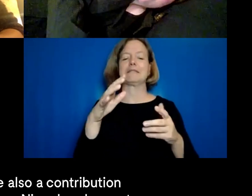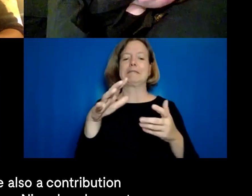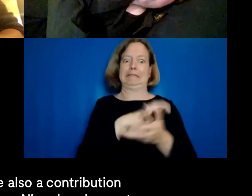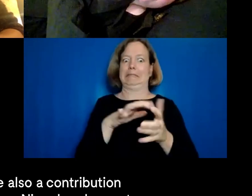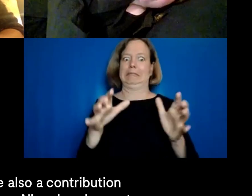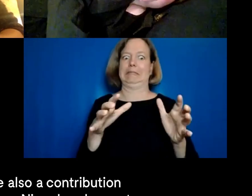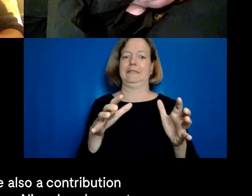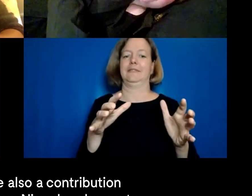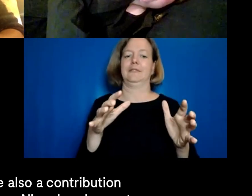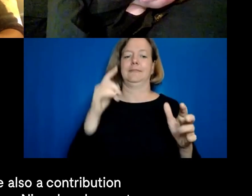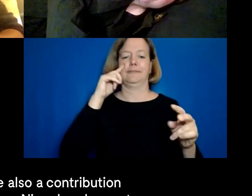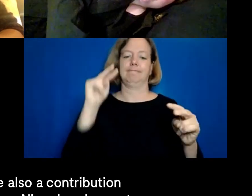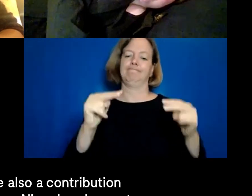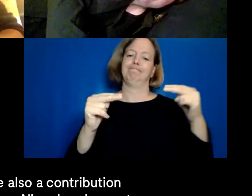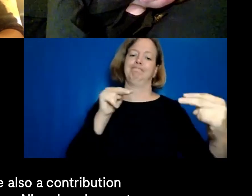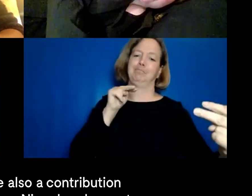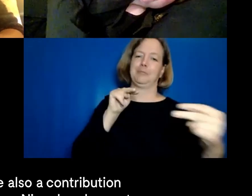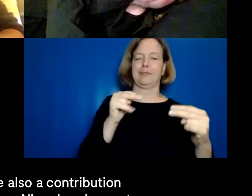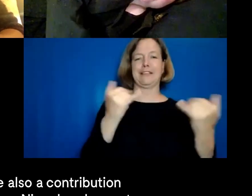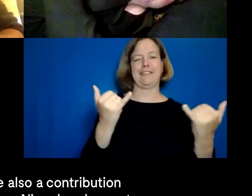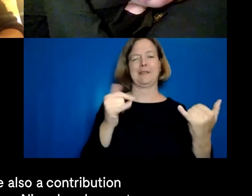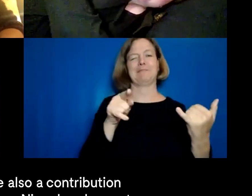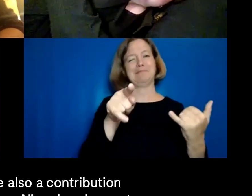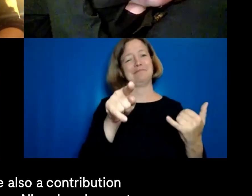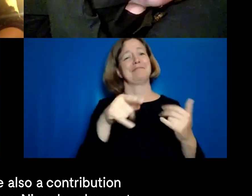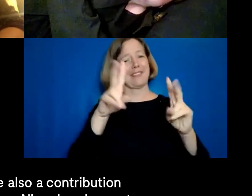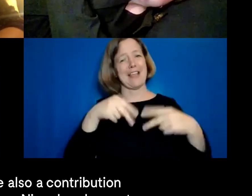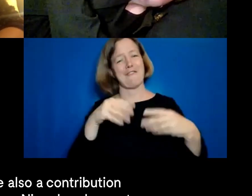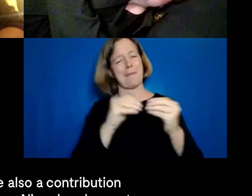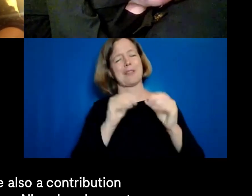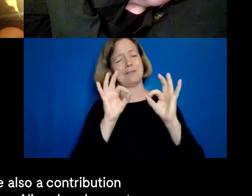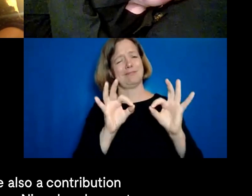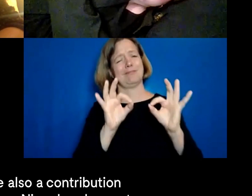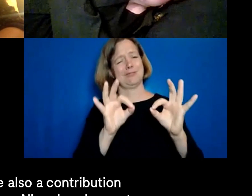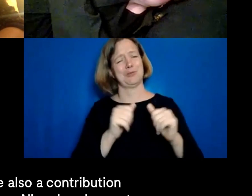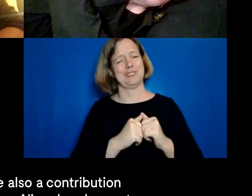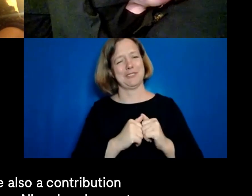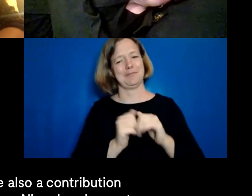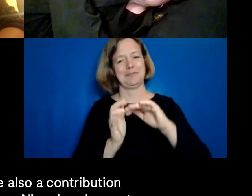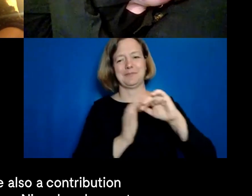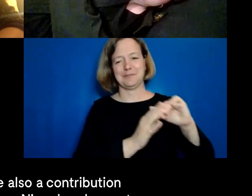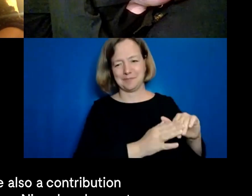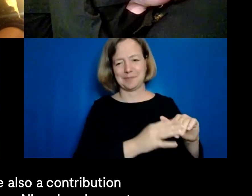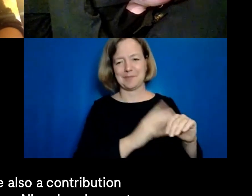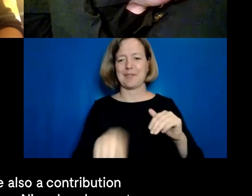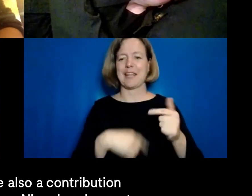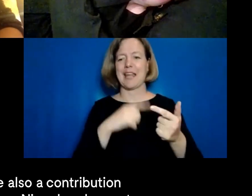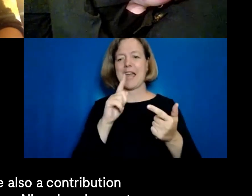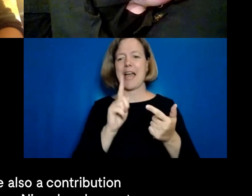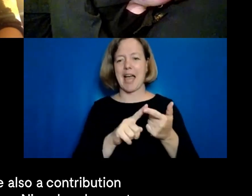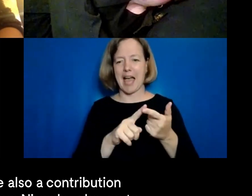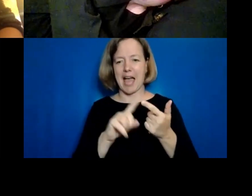have also a contribution and question from Nirmala, who